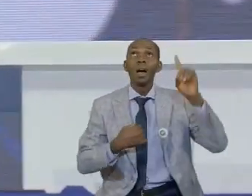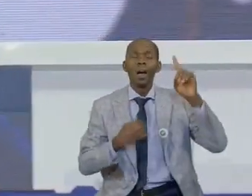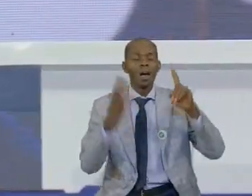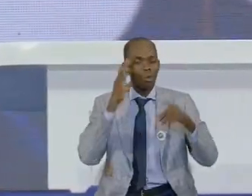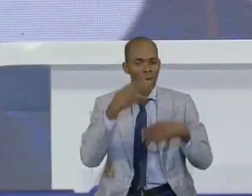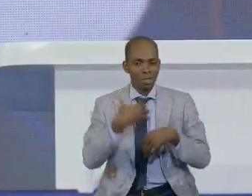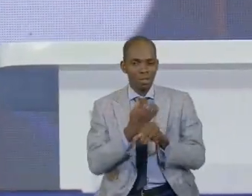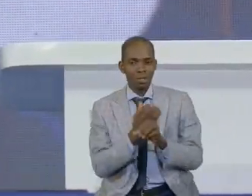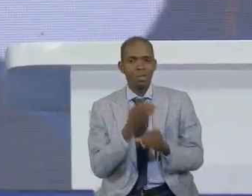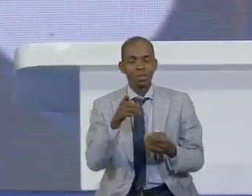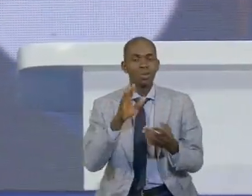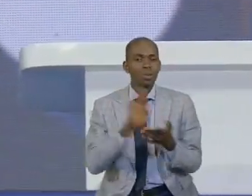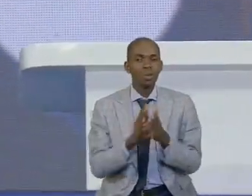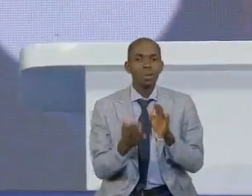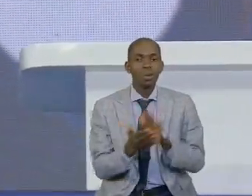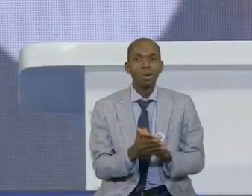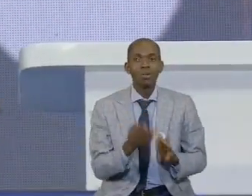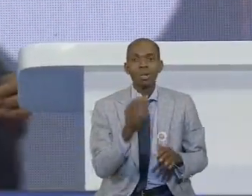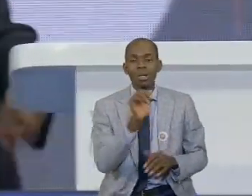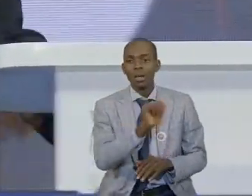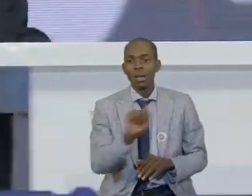a weapon.